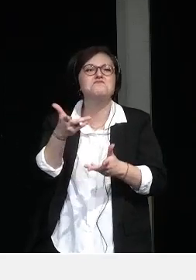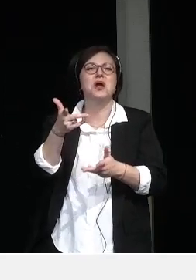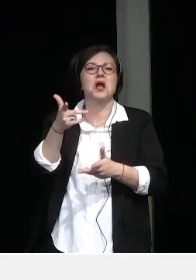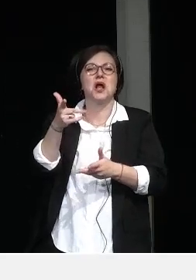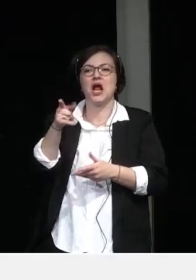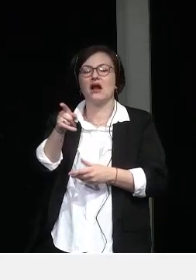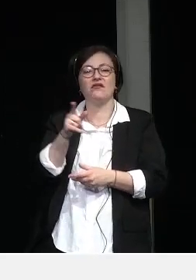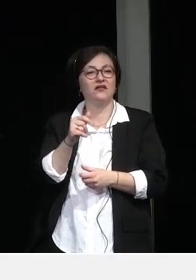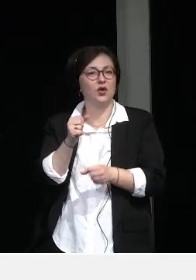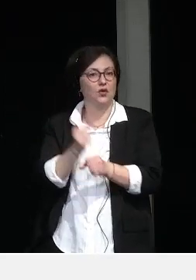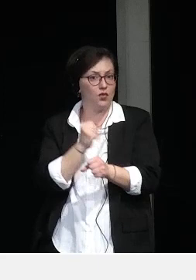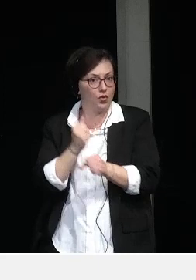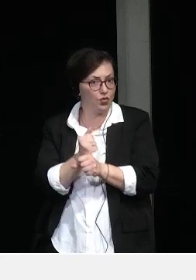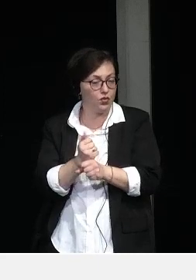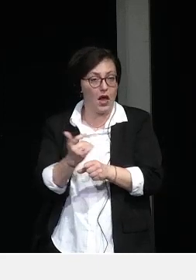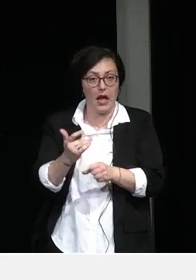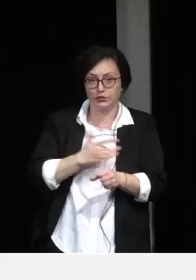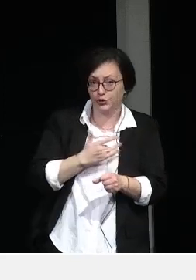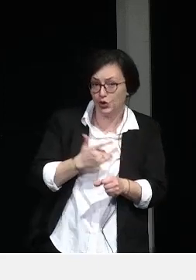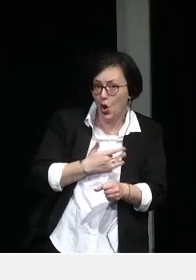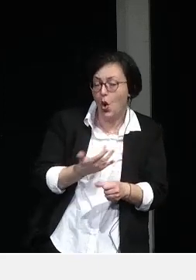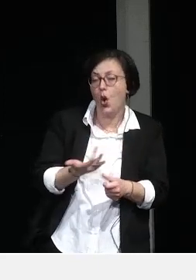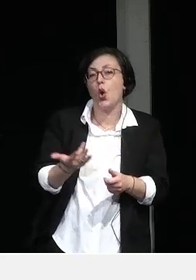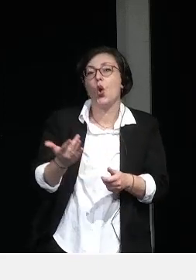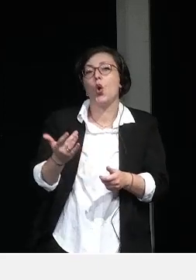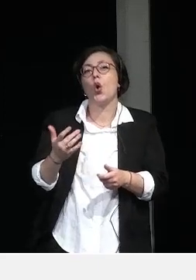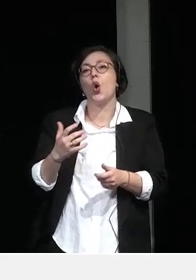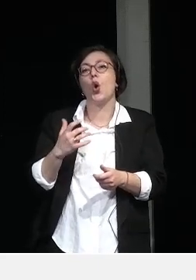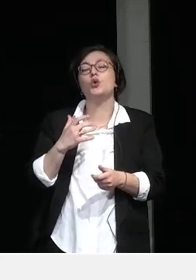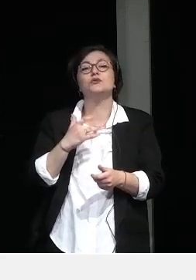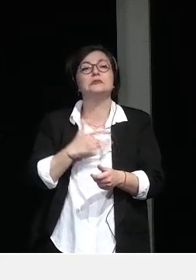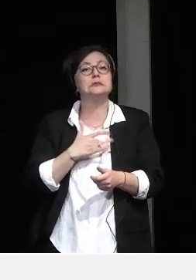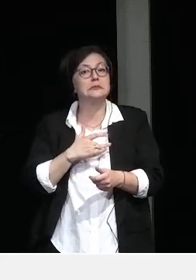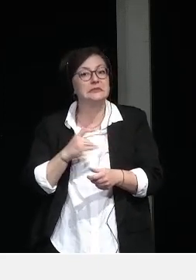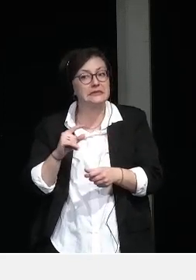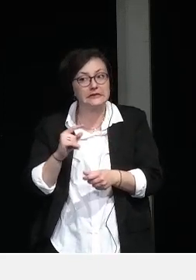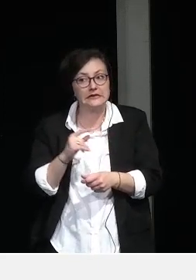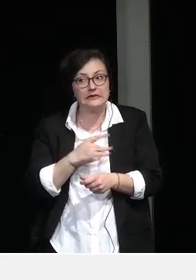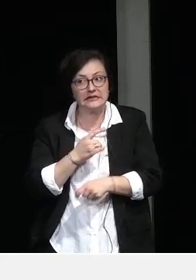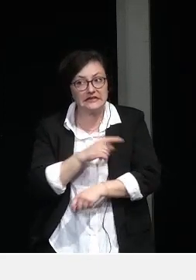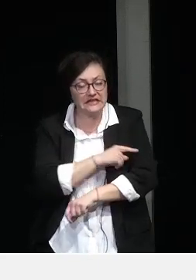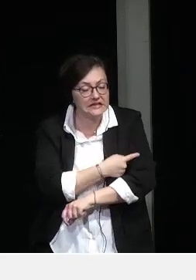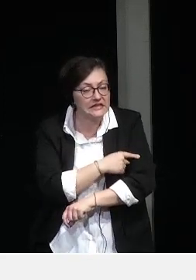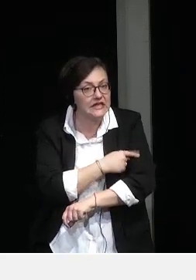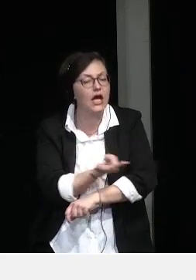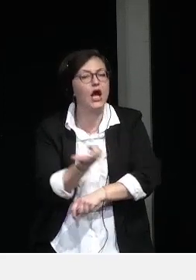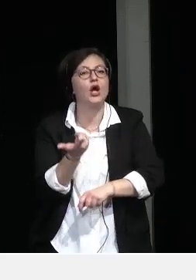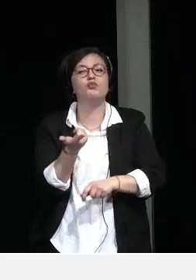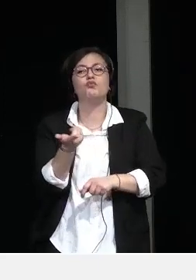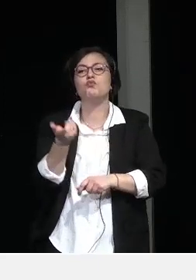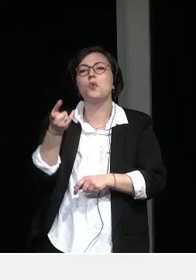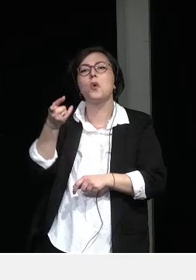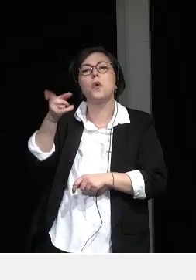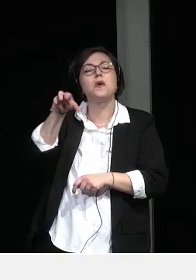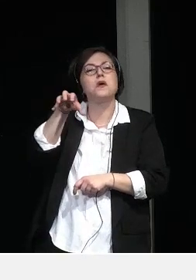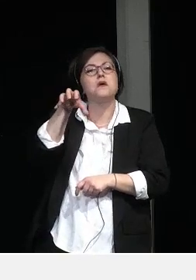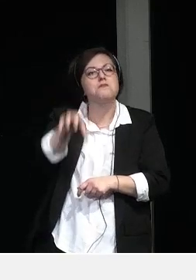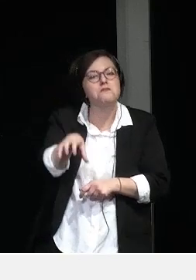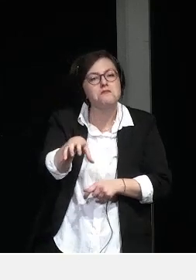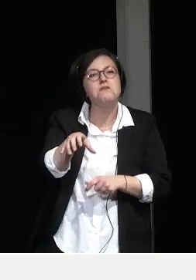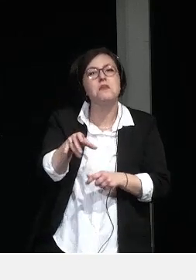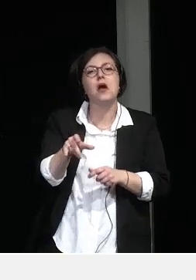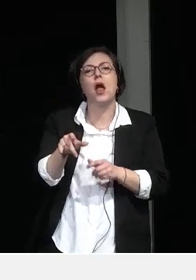and I believe that also the setting is a medium, and as such is part of a message. A museum does